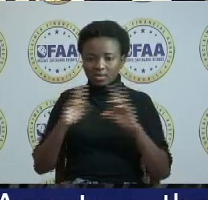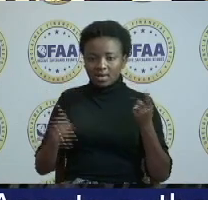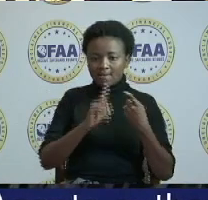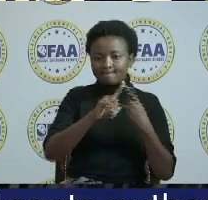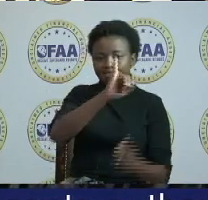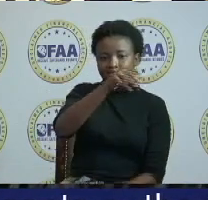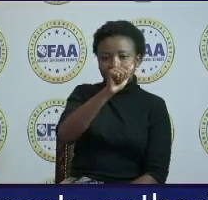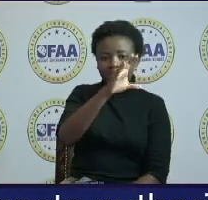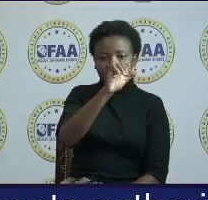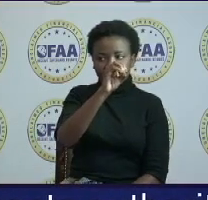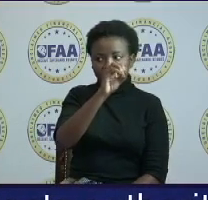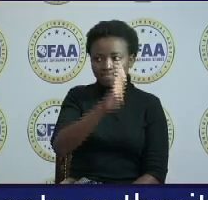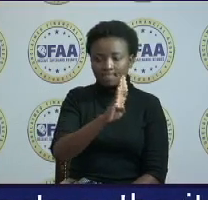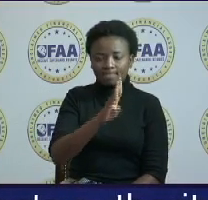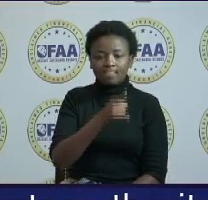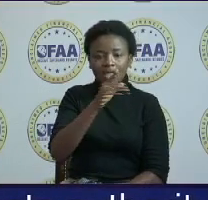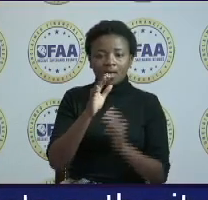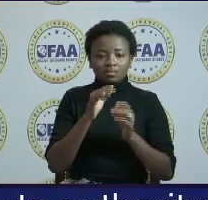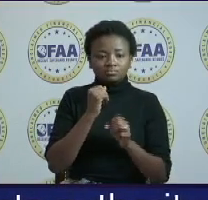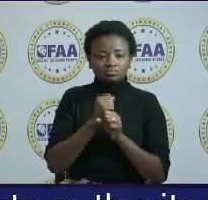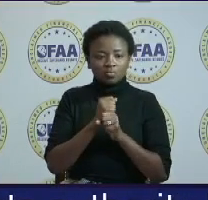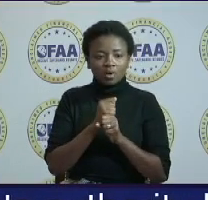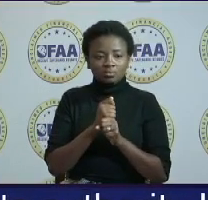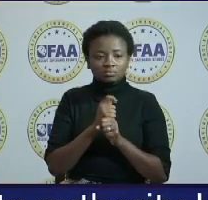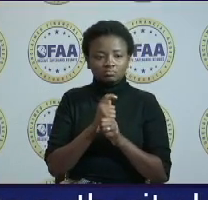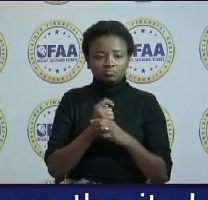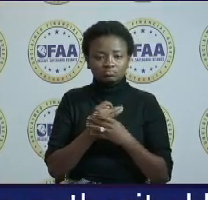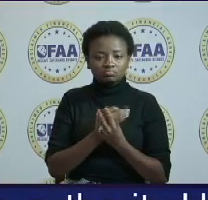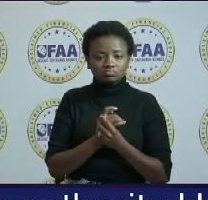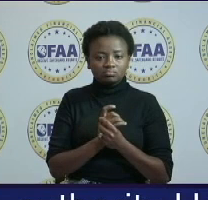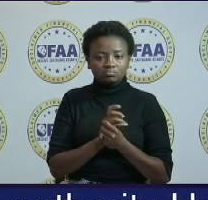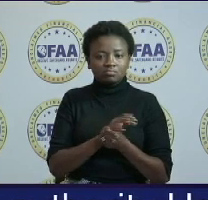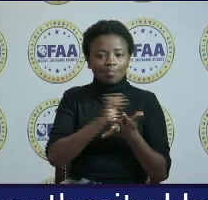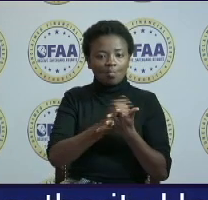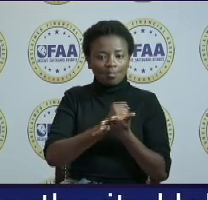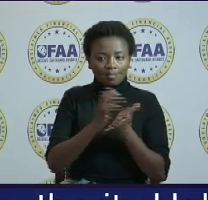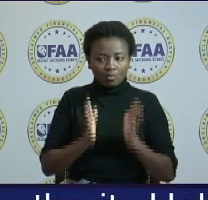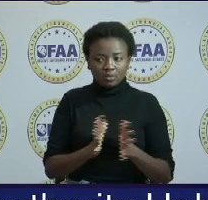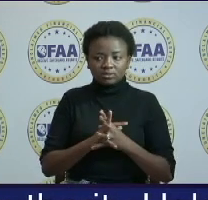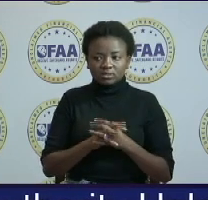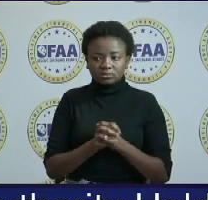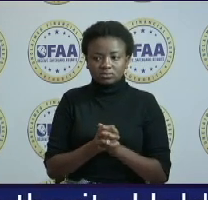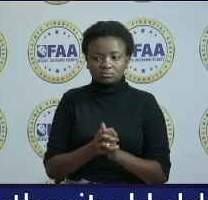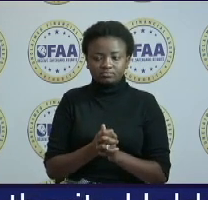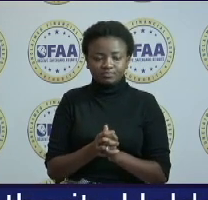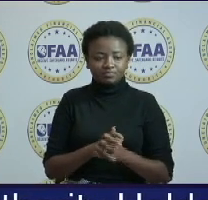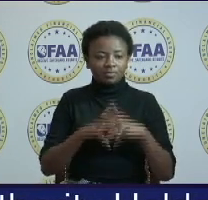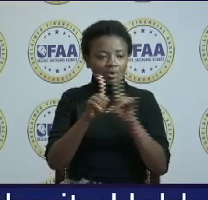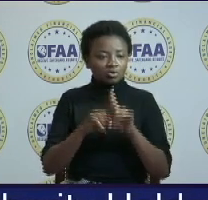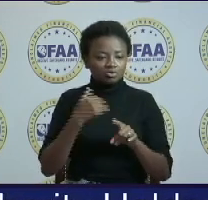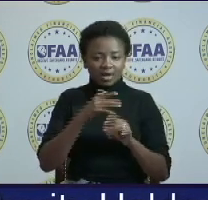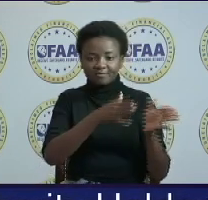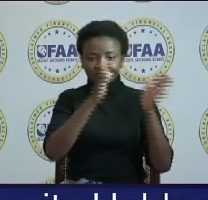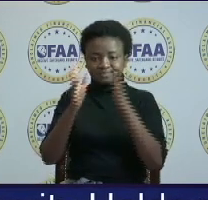Jacob Kipturgo, who is with the audit. He's handling the auditor and holders. And the VIP room